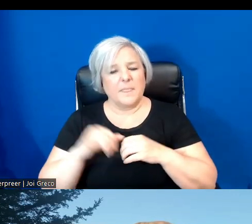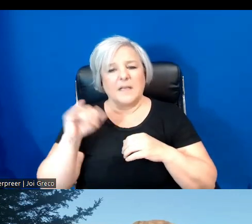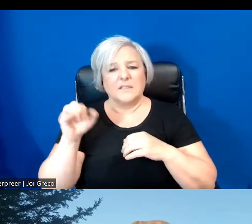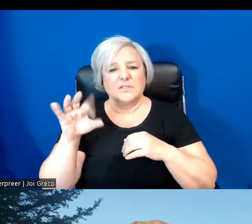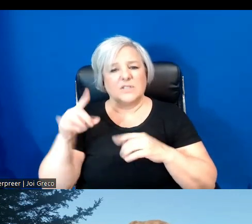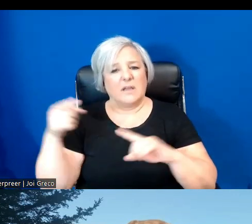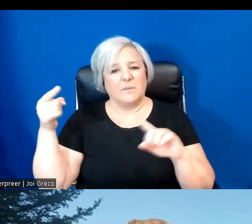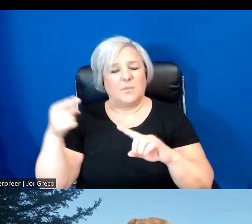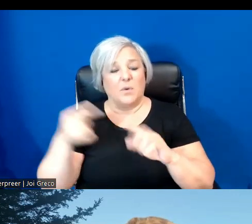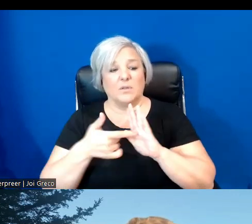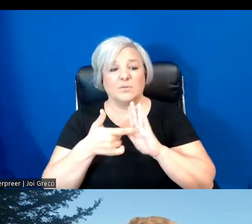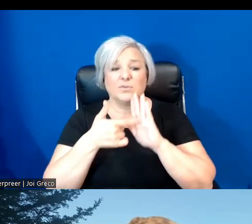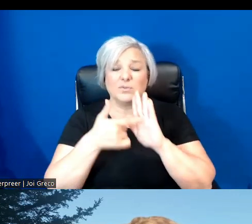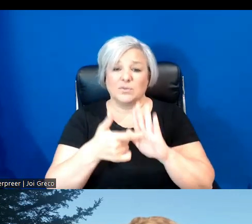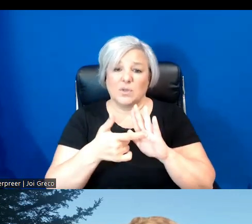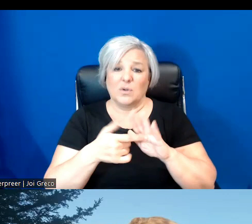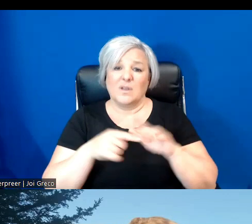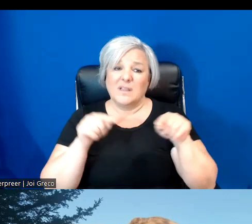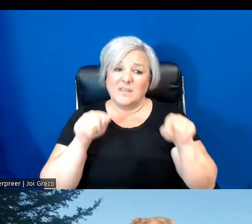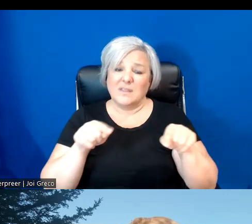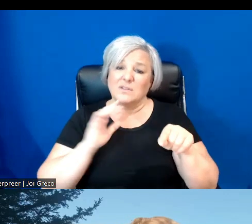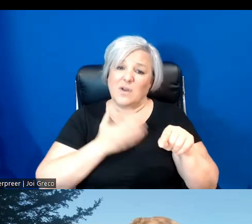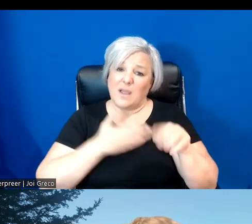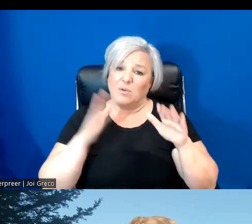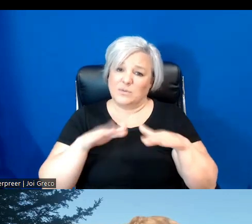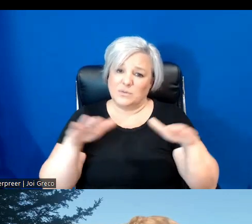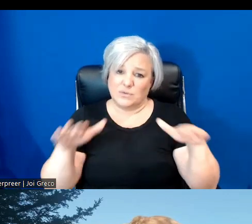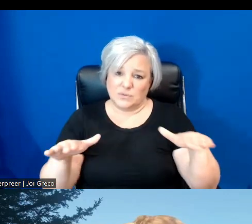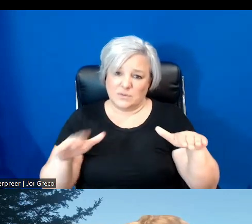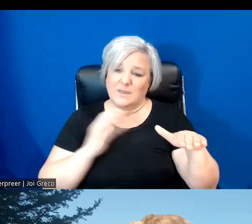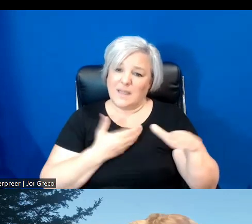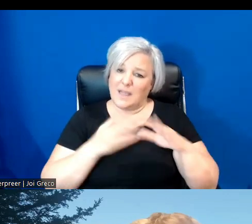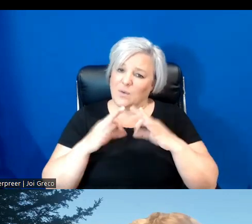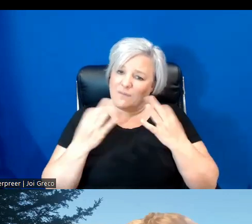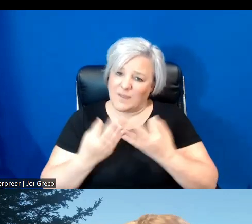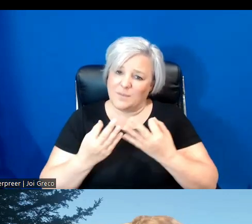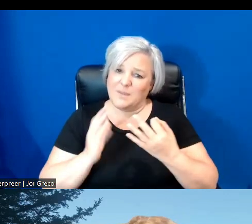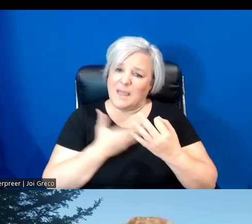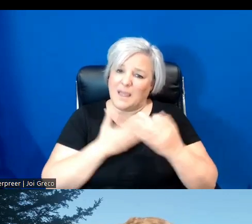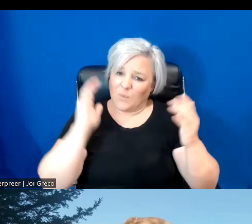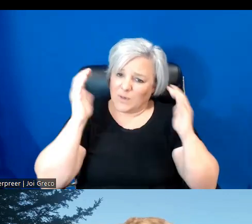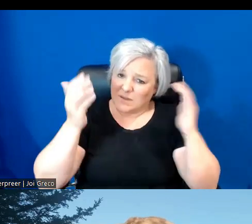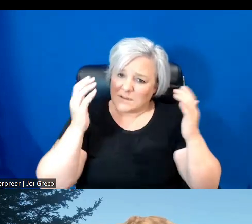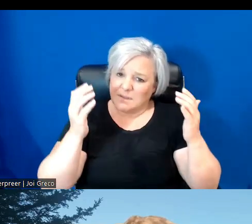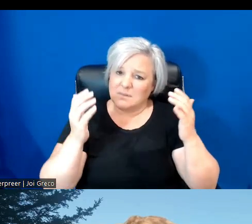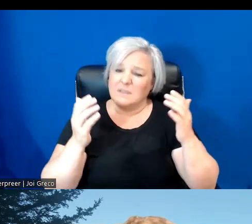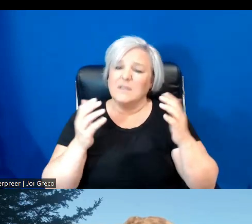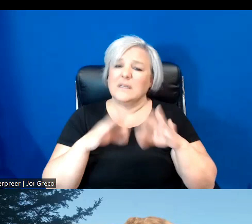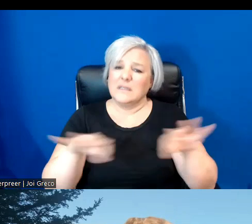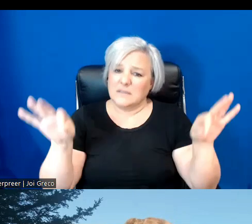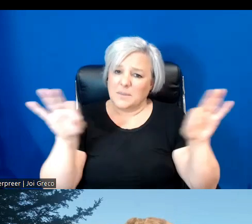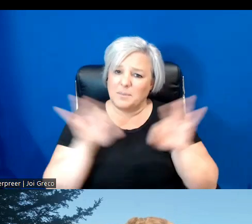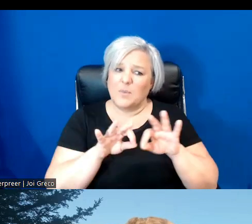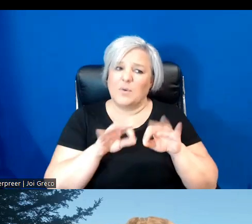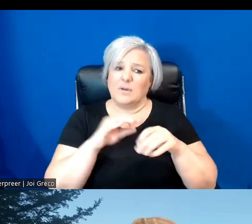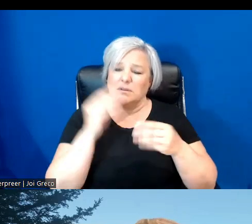point, showing that these are our kids, these are our families, these are our adults, matter when we're telling the story